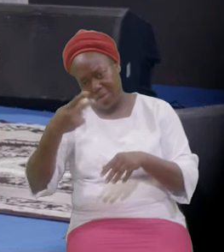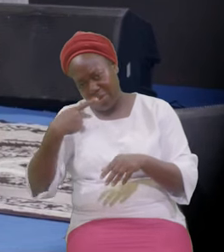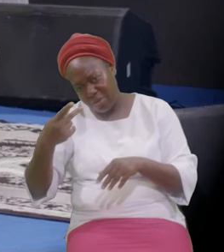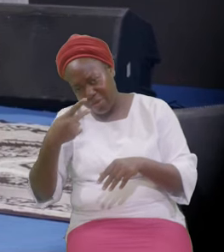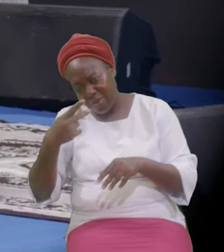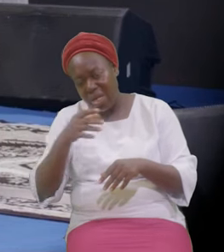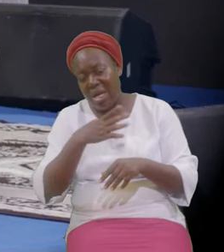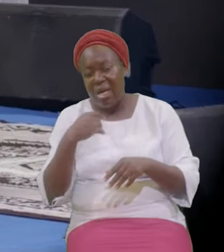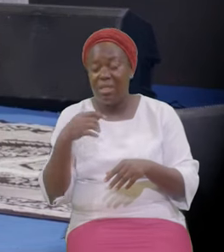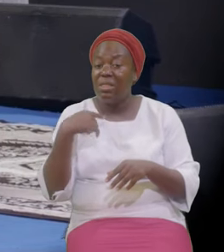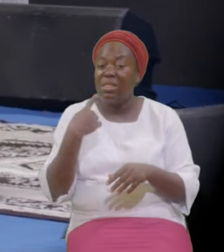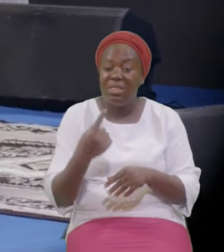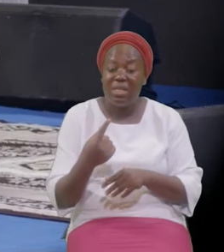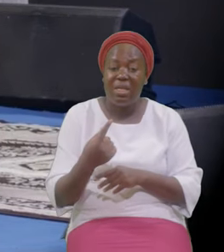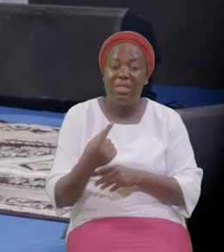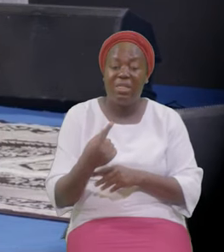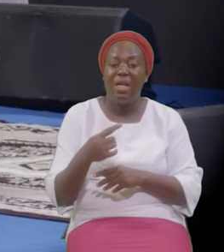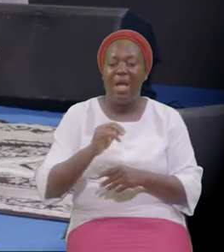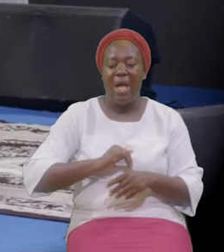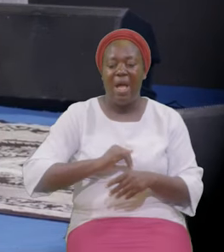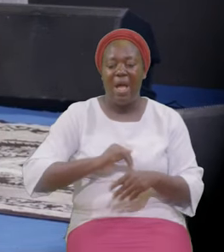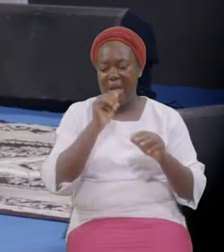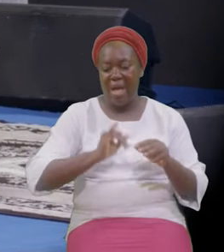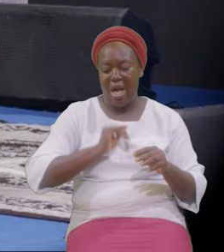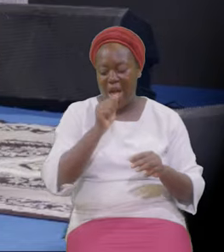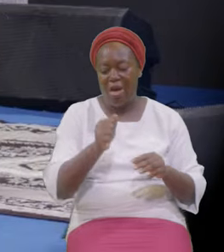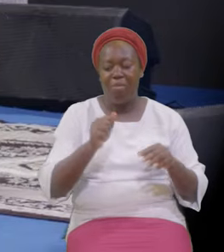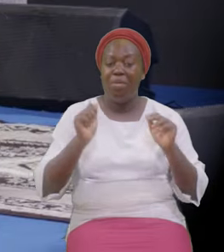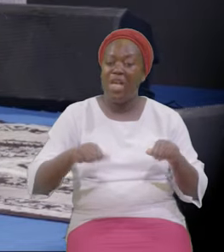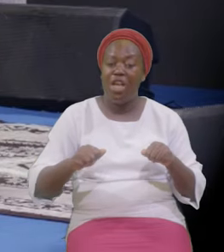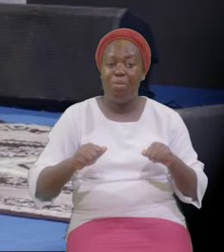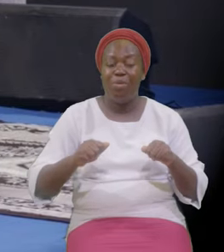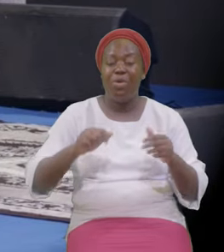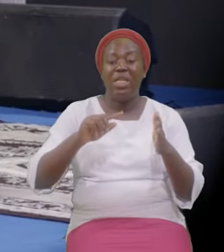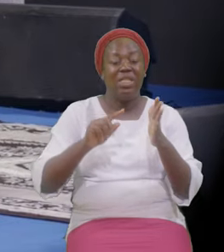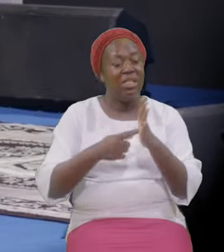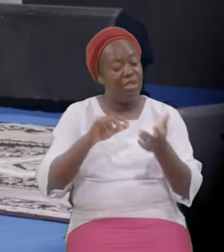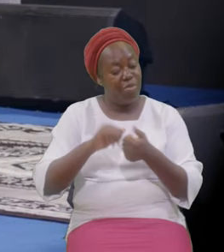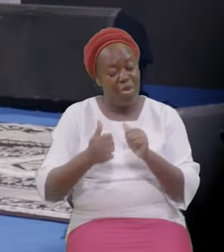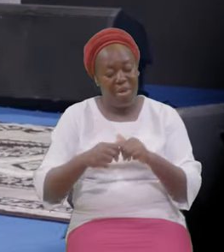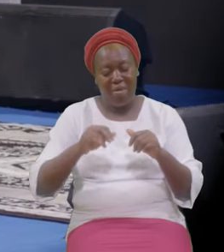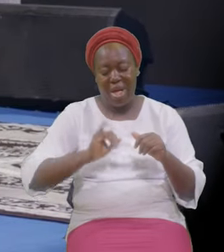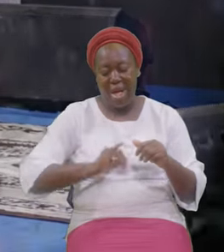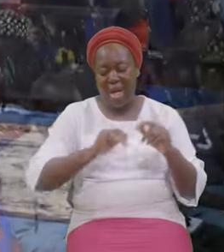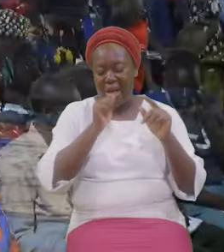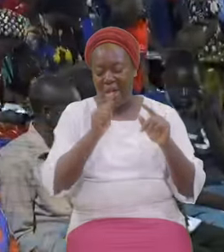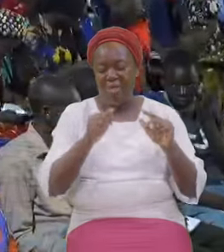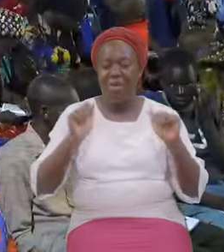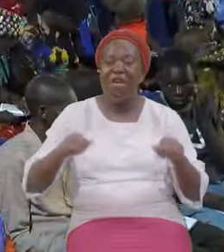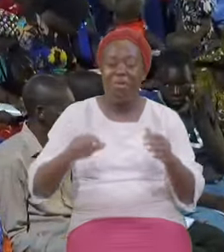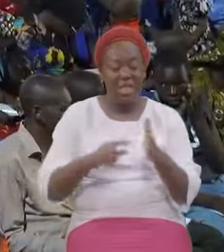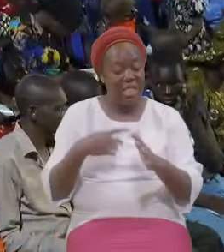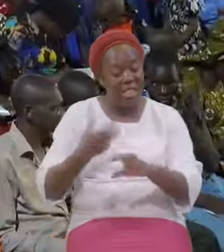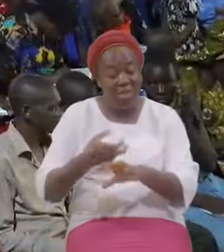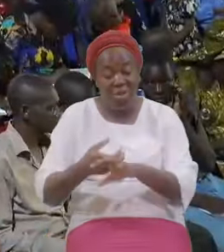says, I am able. This problem, I am able. This difficulty, I'm able. And